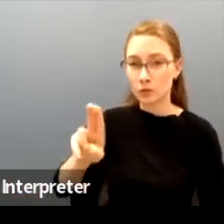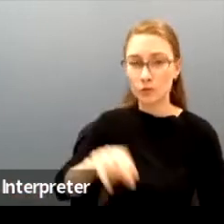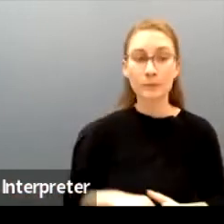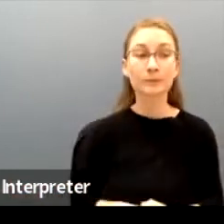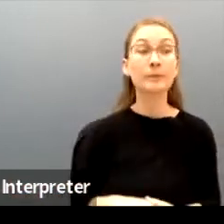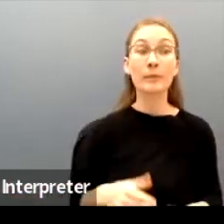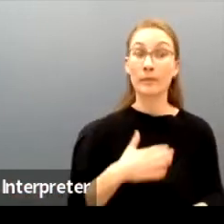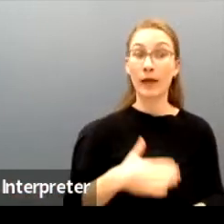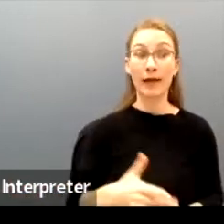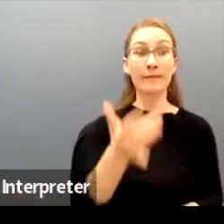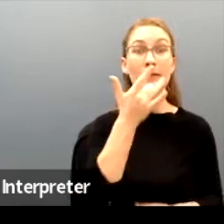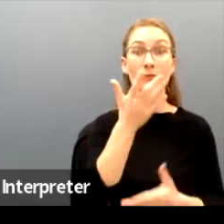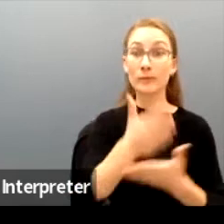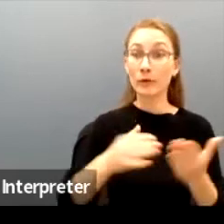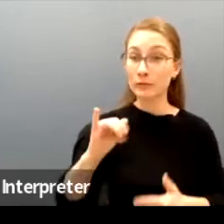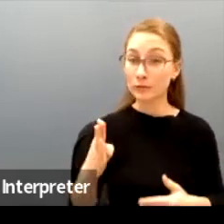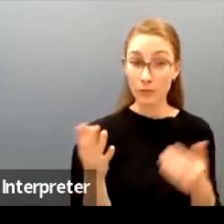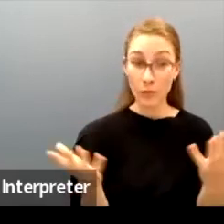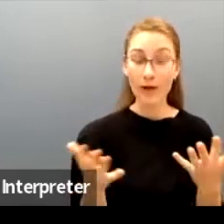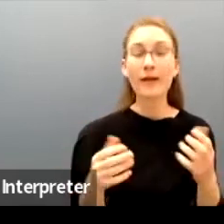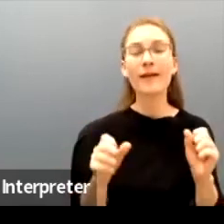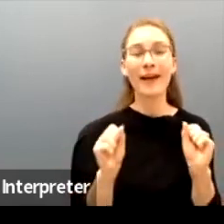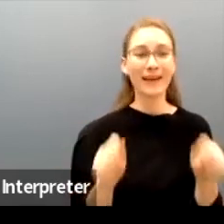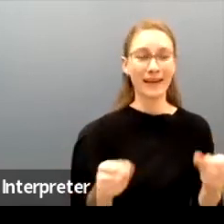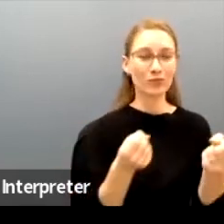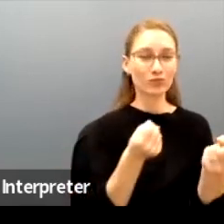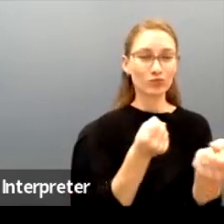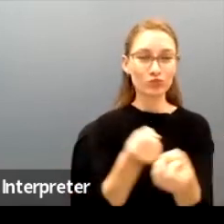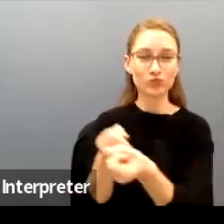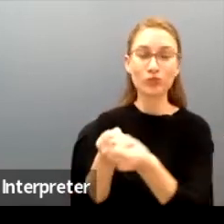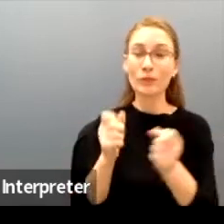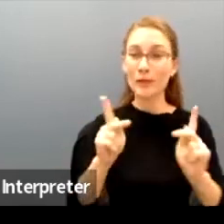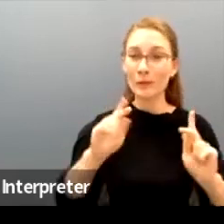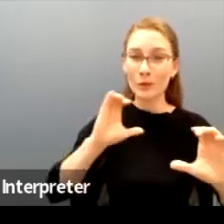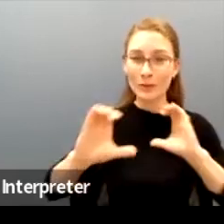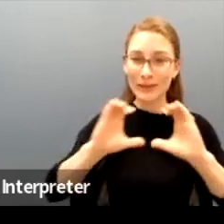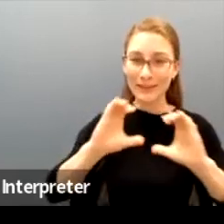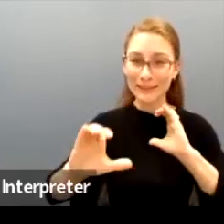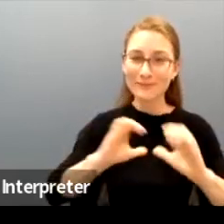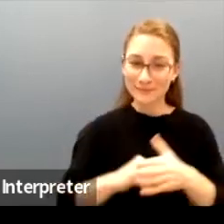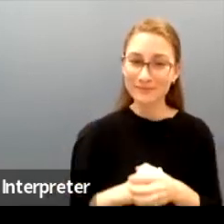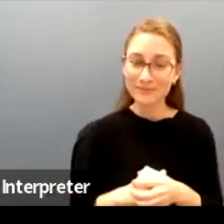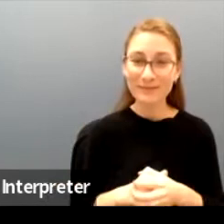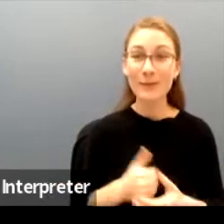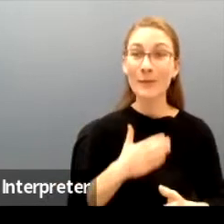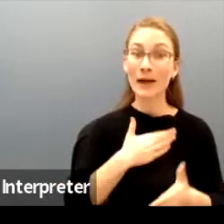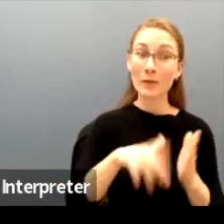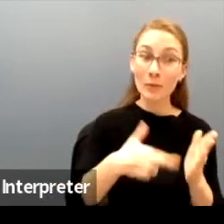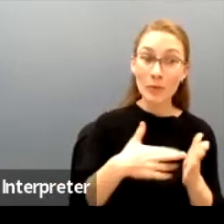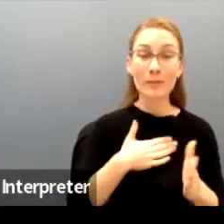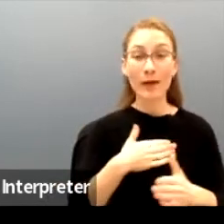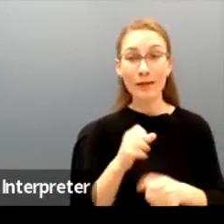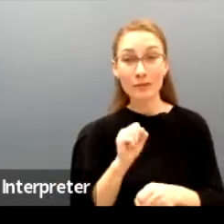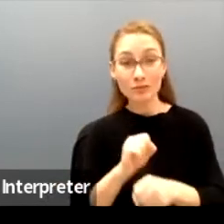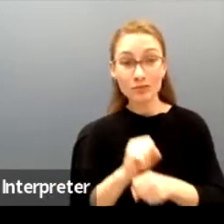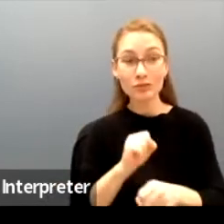job is that I can support and help individuals communicate. And my job is to help facilitate that language